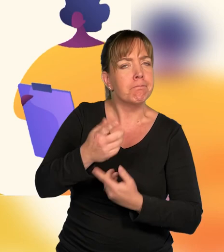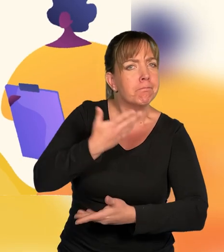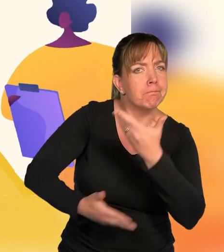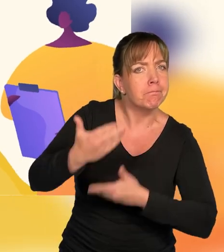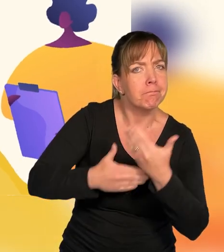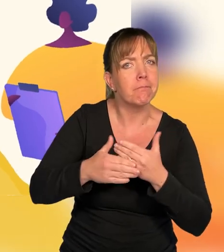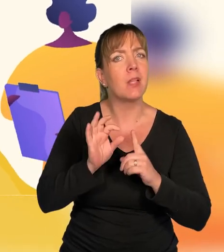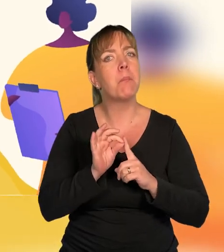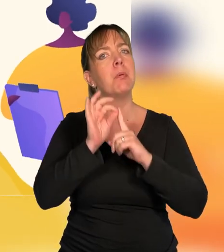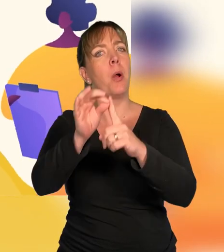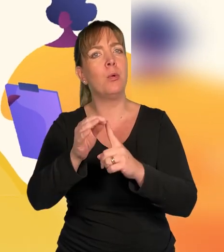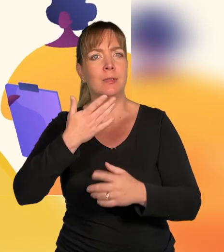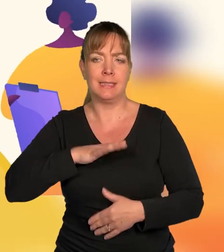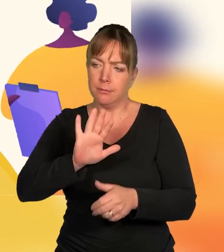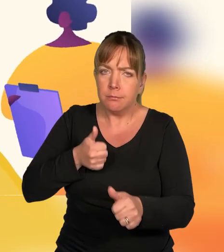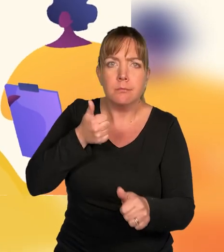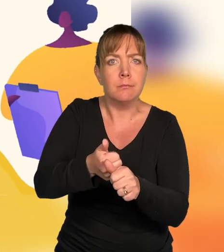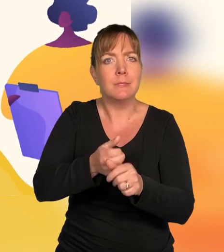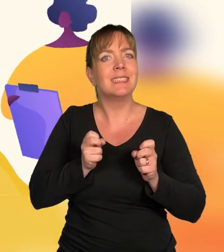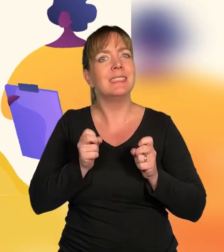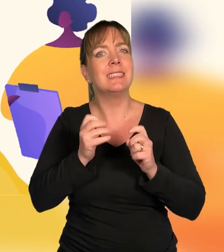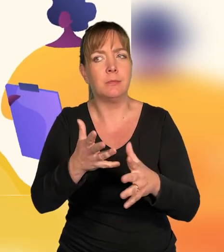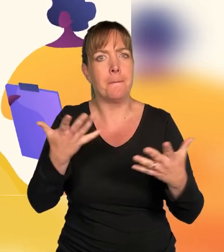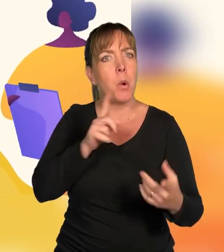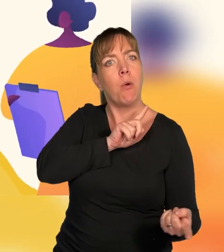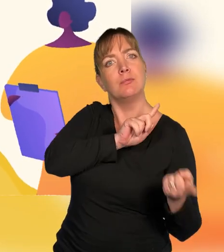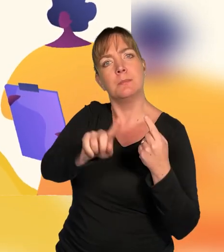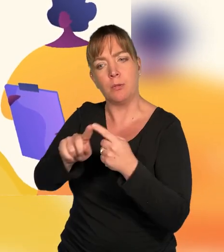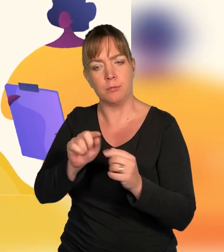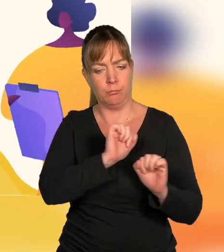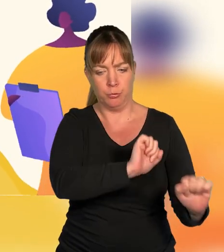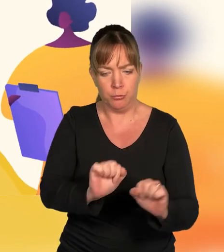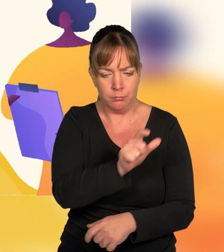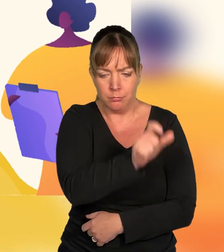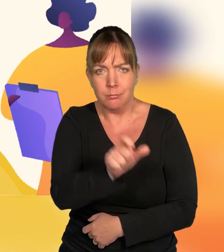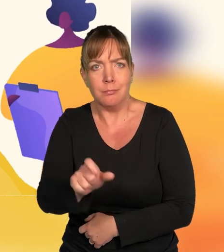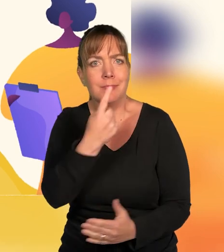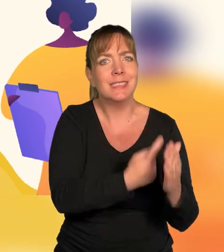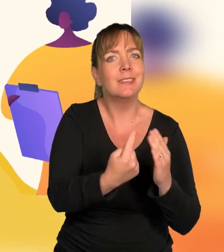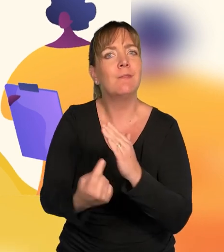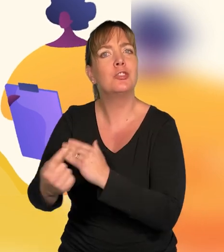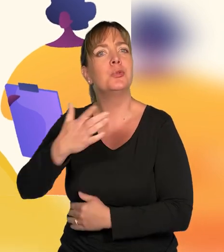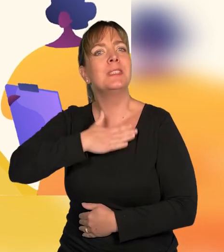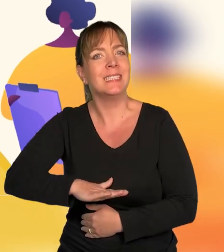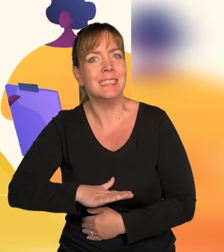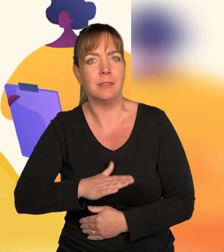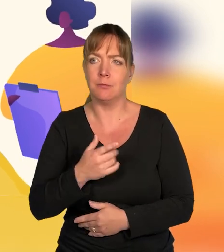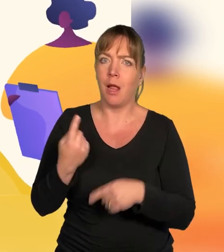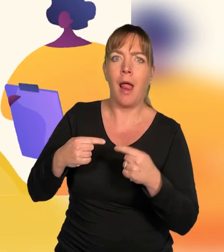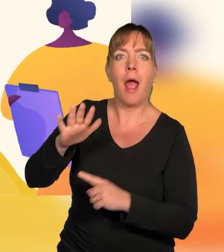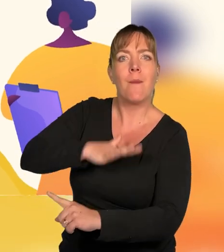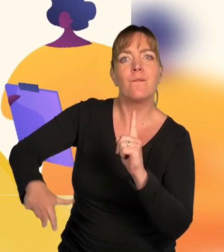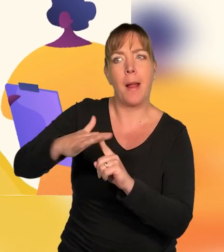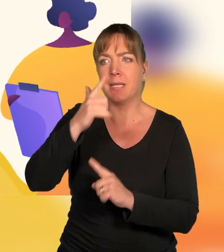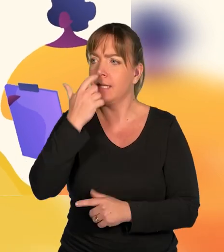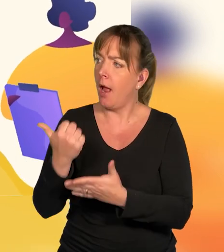We heard that the proposals must support a system which is more responsive to children's individual needs and allows families to get the support they